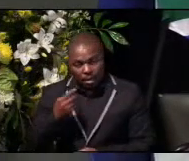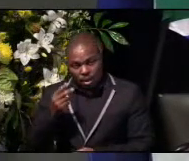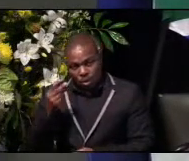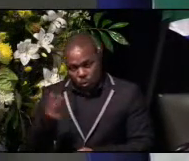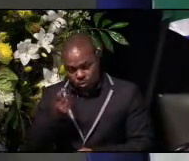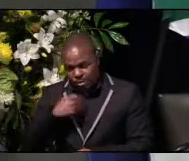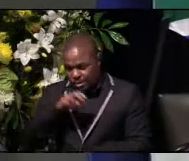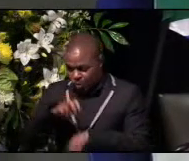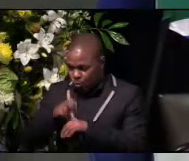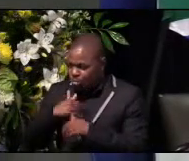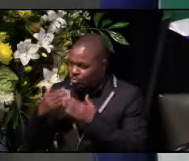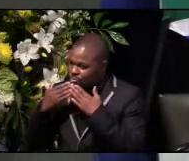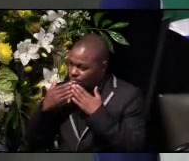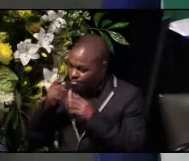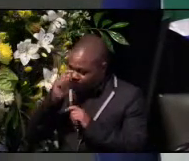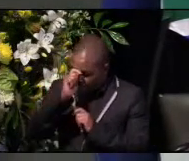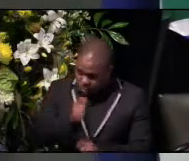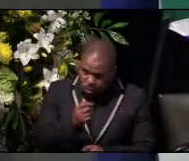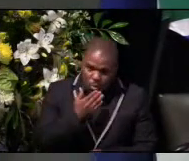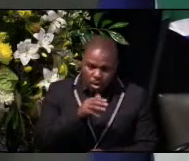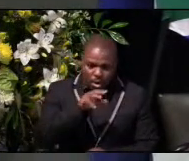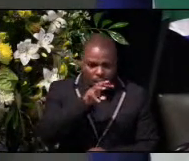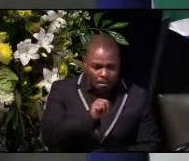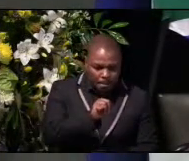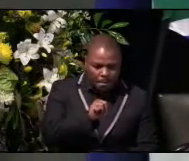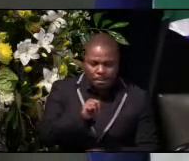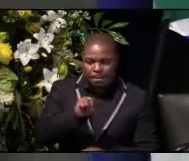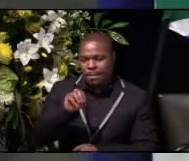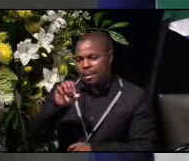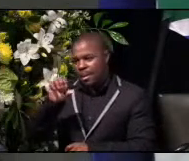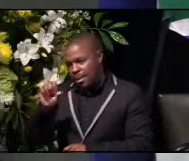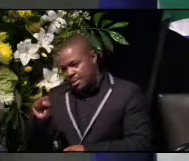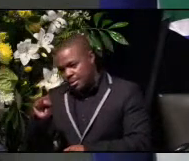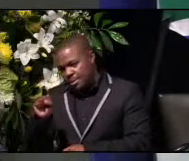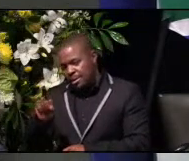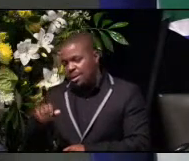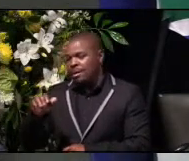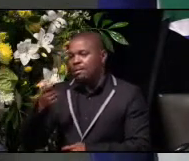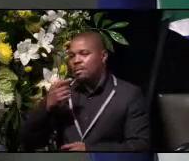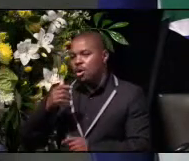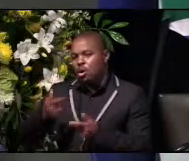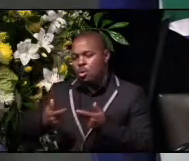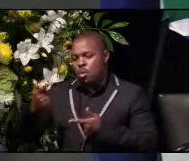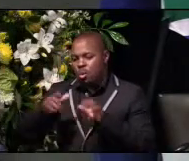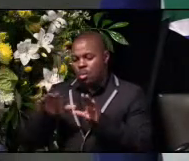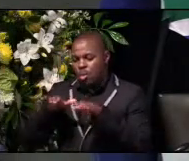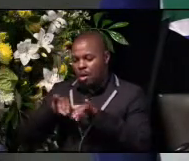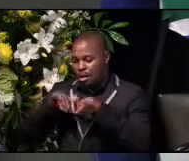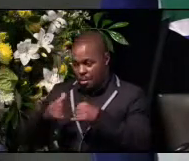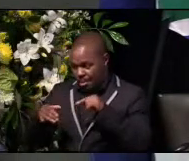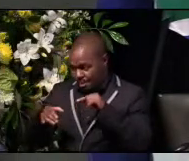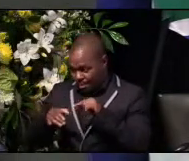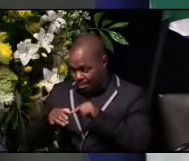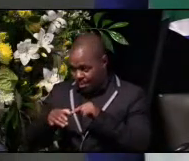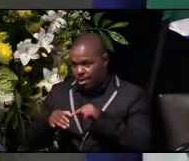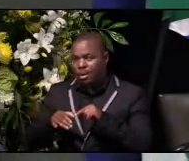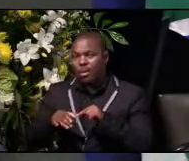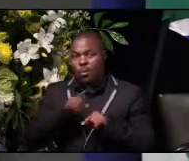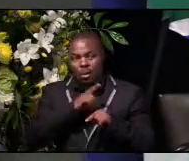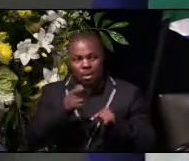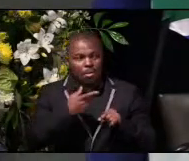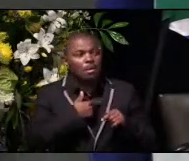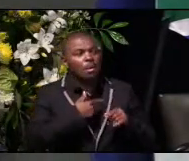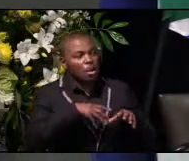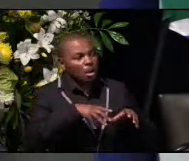also to acknowledge MNS attorneys for also assisting Us in that space